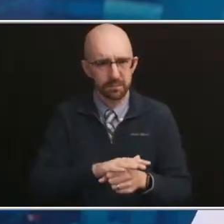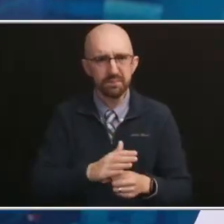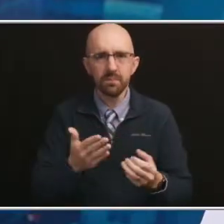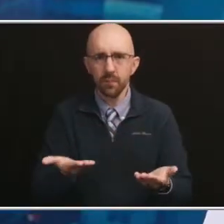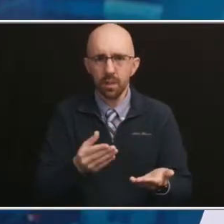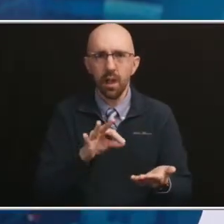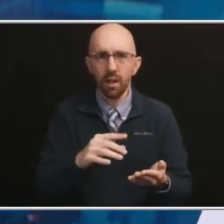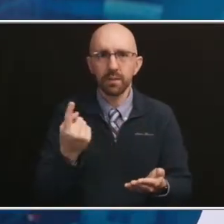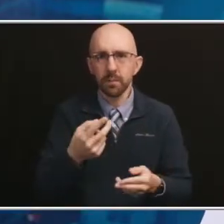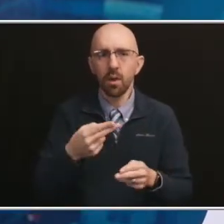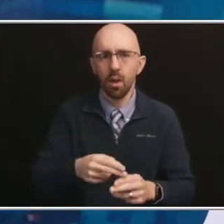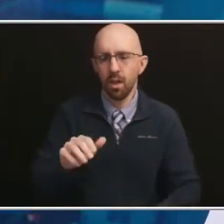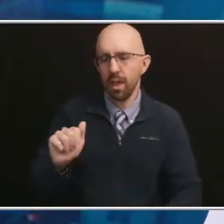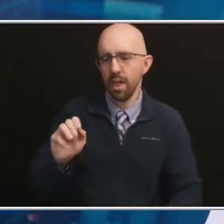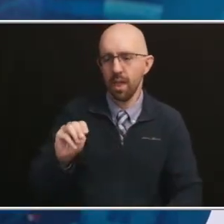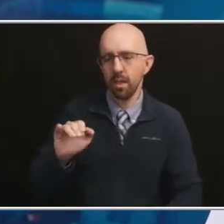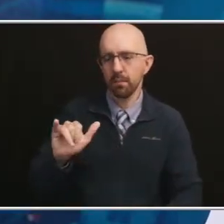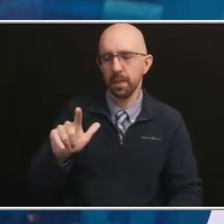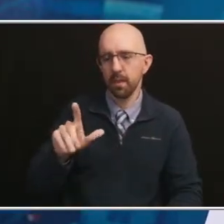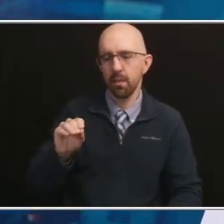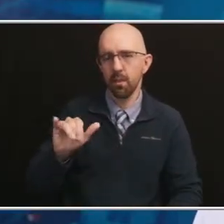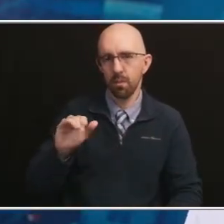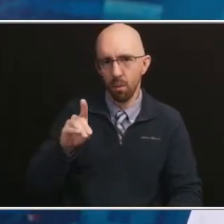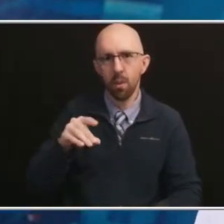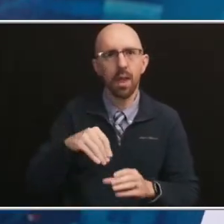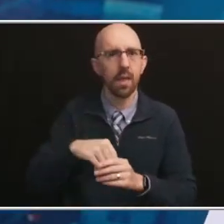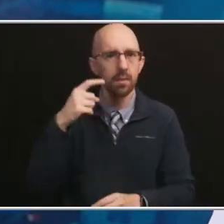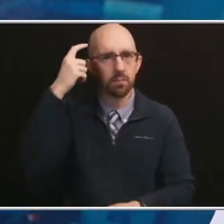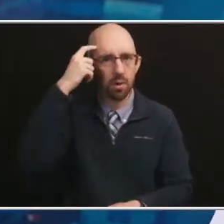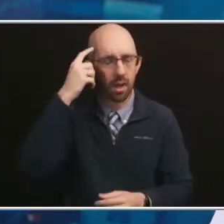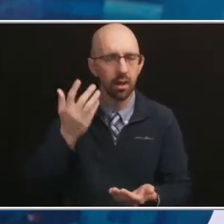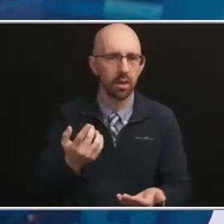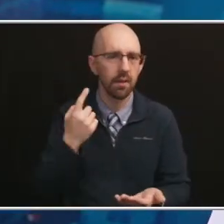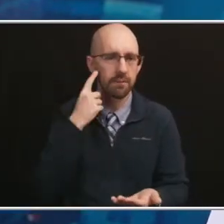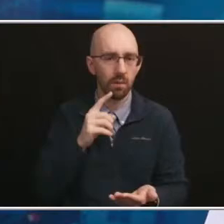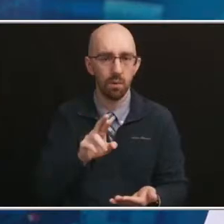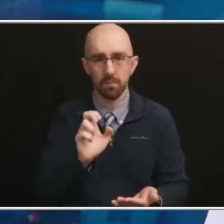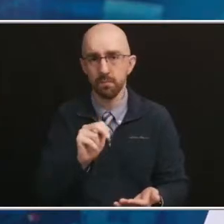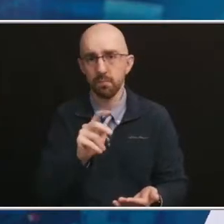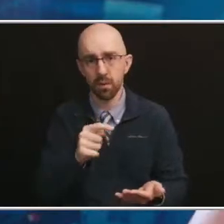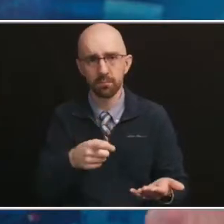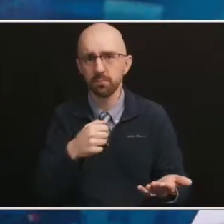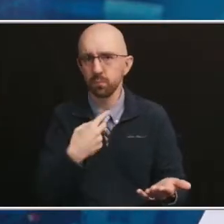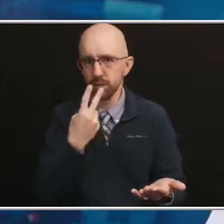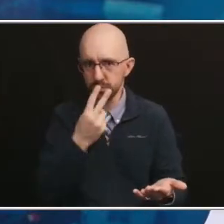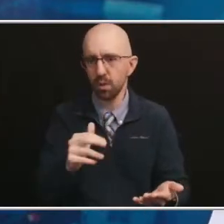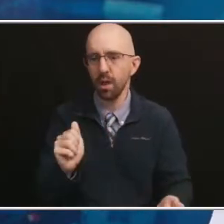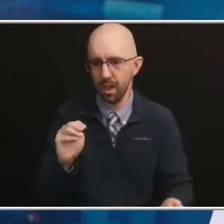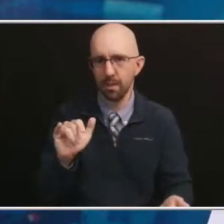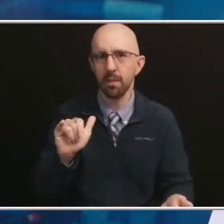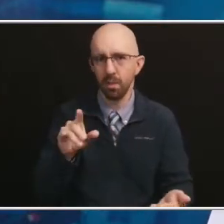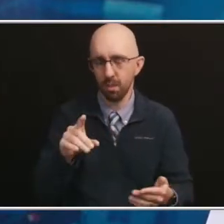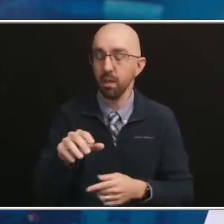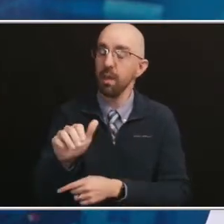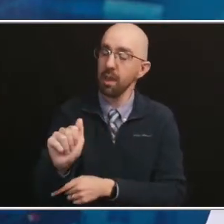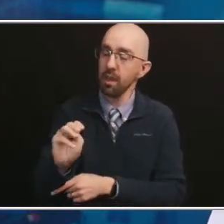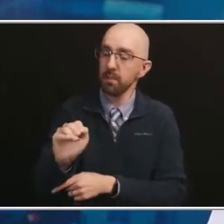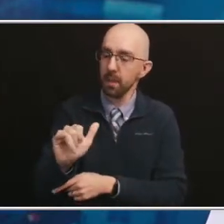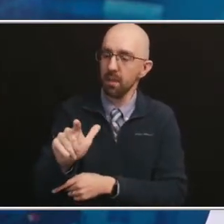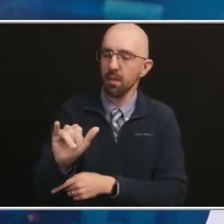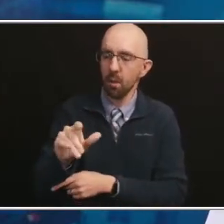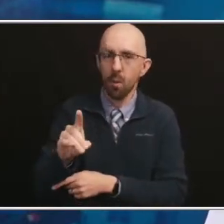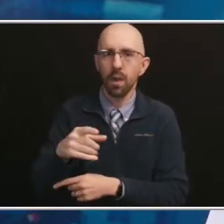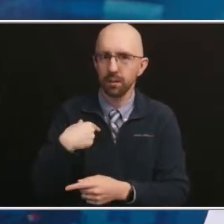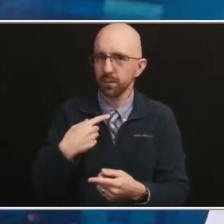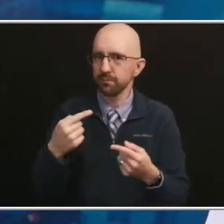called amyloid in the brain. And so for Brent, we did see amyloid, and so everything lined up that this was looking